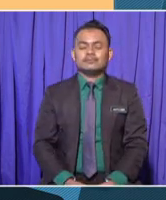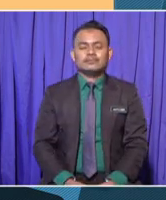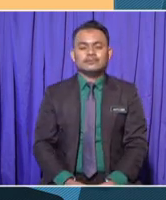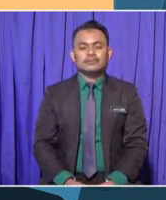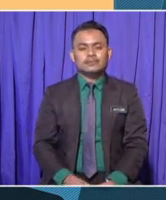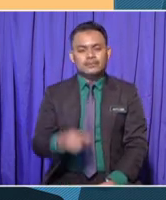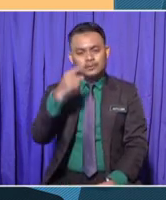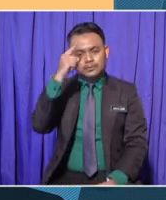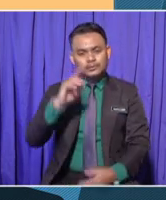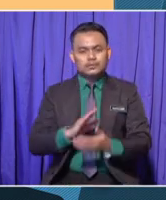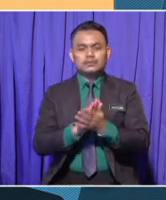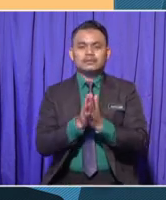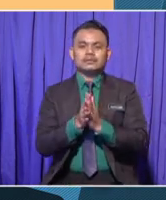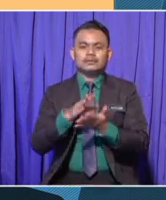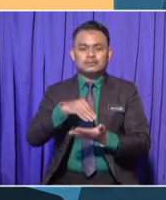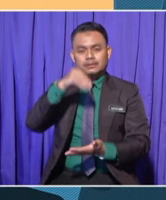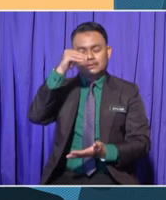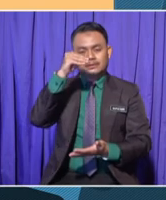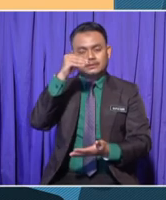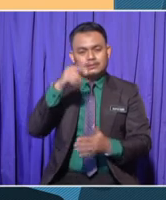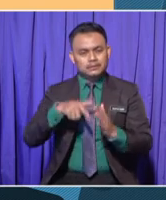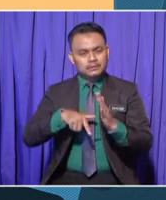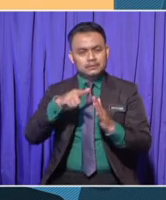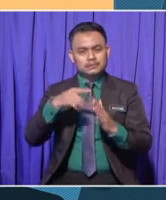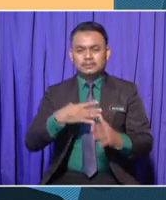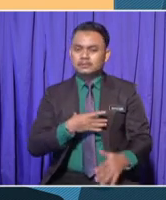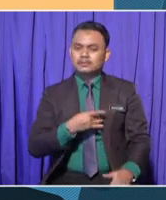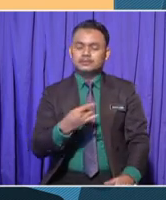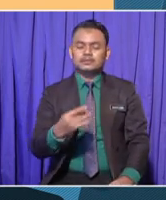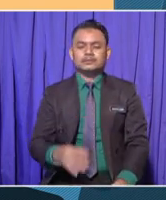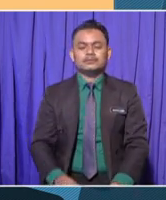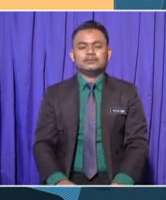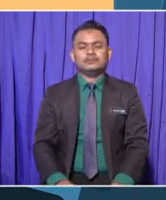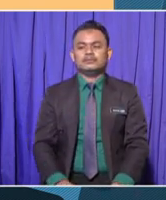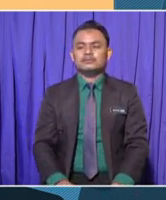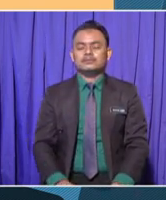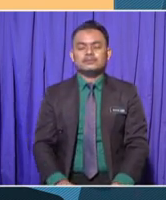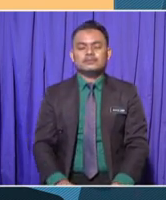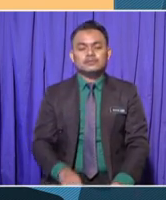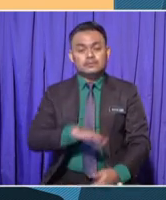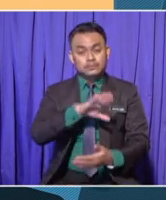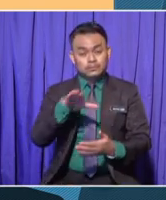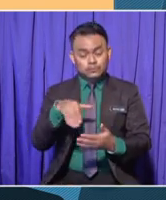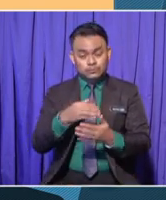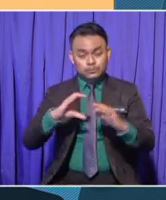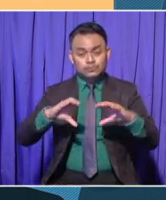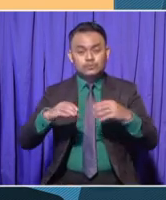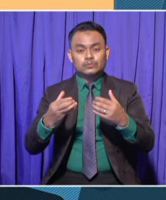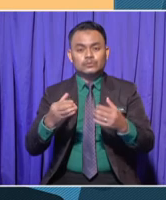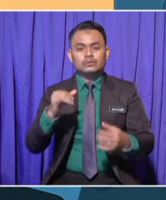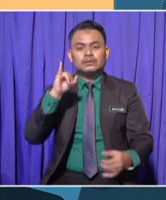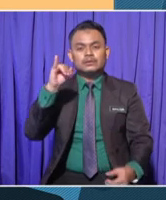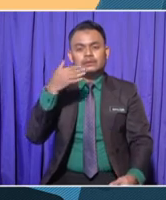To make this lesson more interesting, make an eye-think foam map on a piece